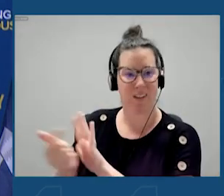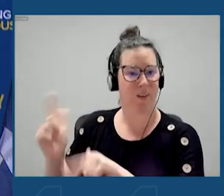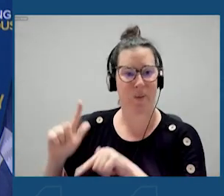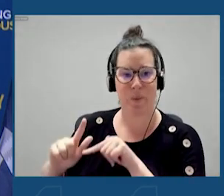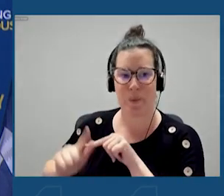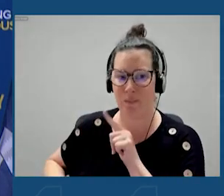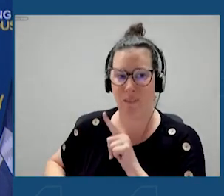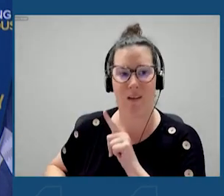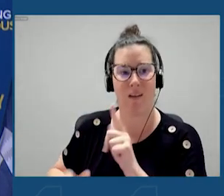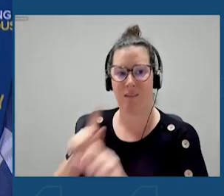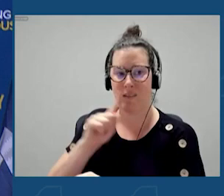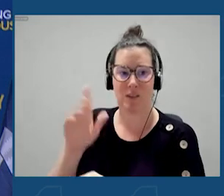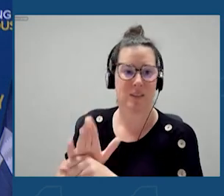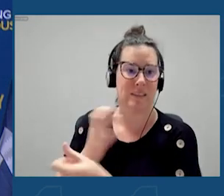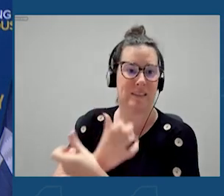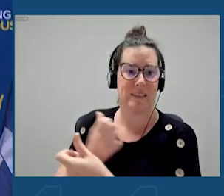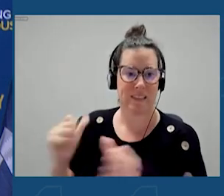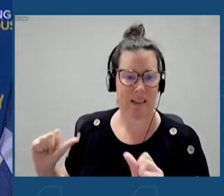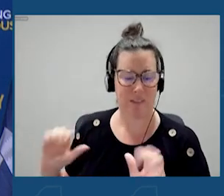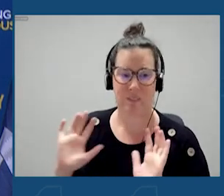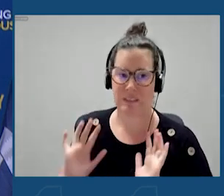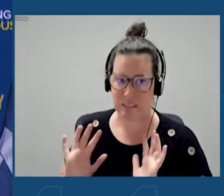stores. And they have been found to